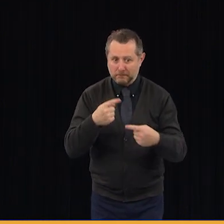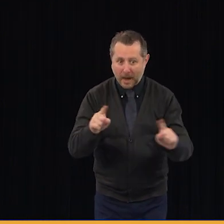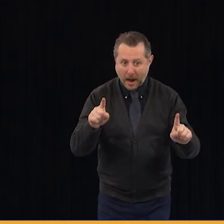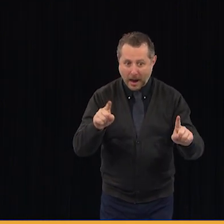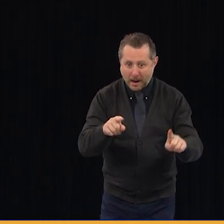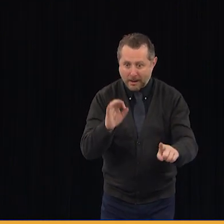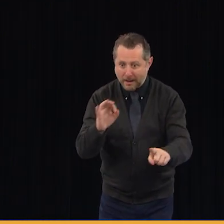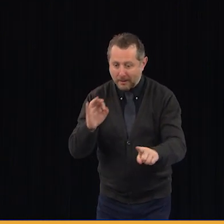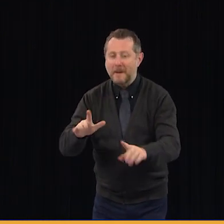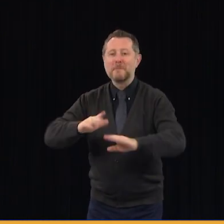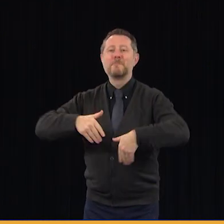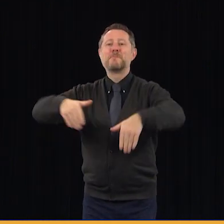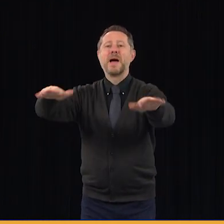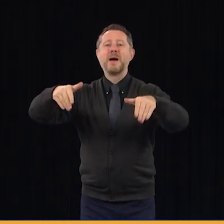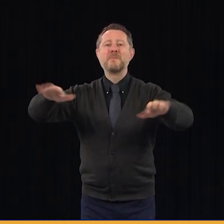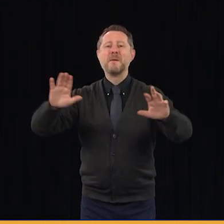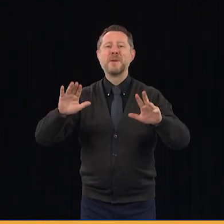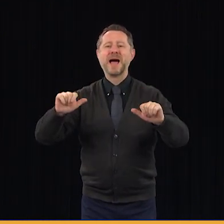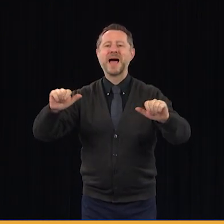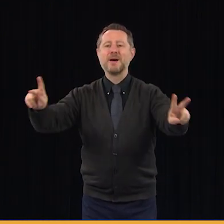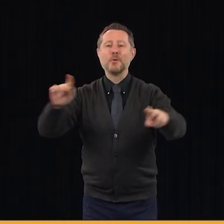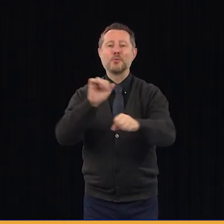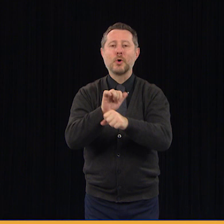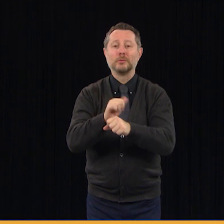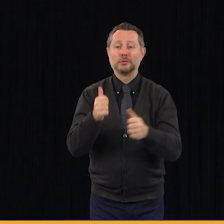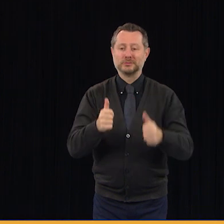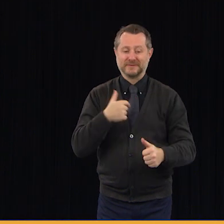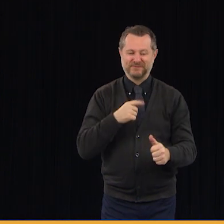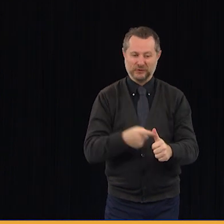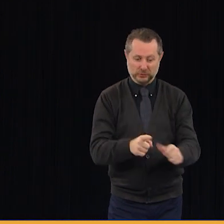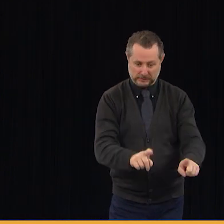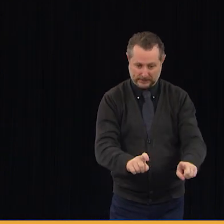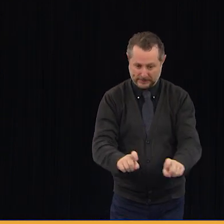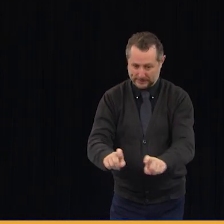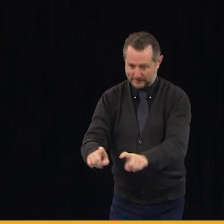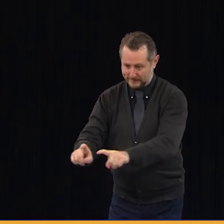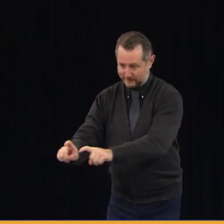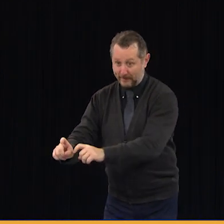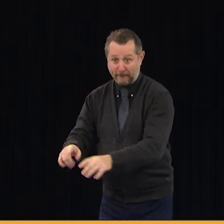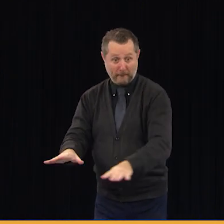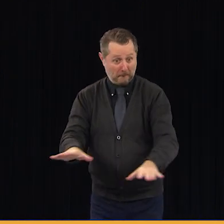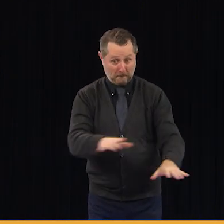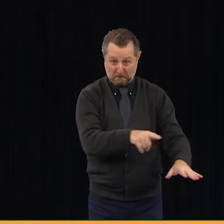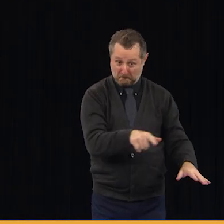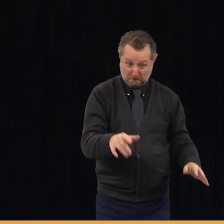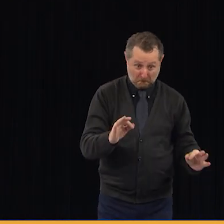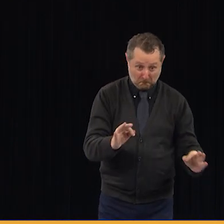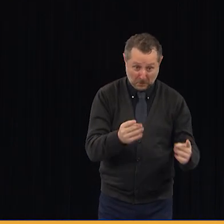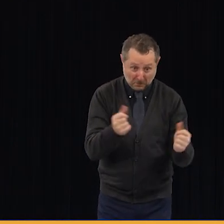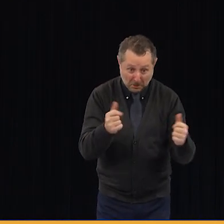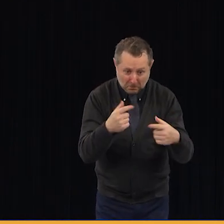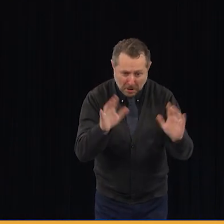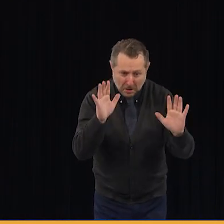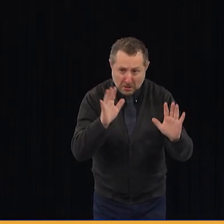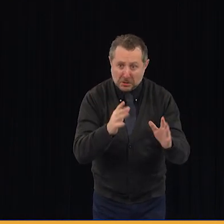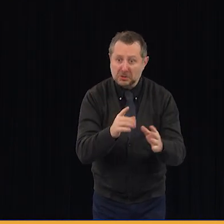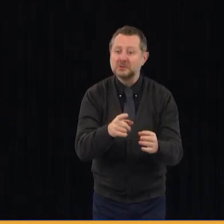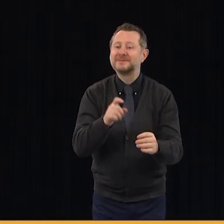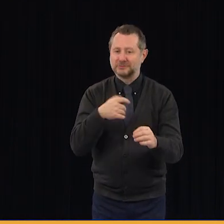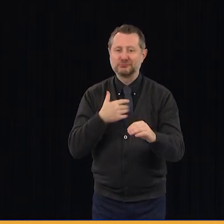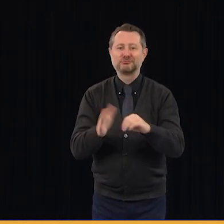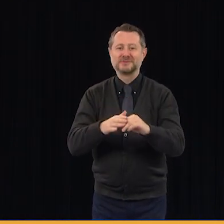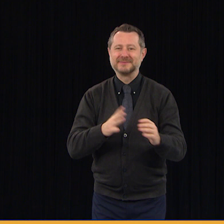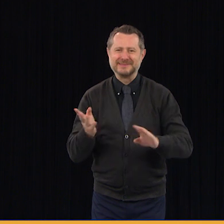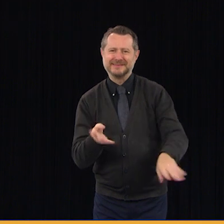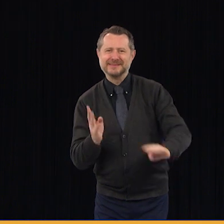work. Well, how do you know who can go back to work? Test them. You have rapid testing capacity. We have to bring it to scale. We have to bring it to